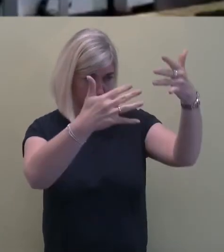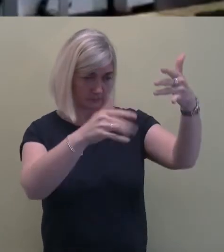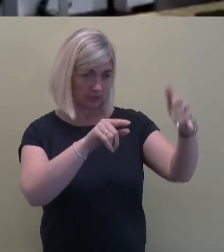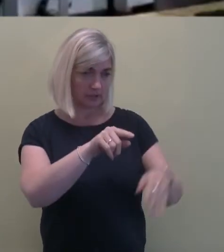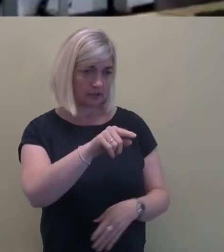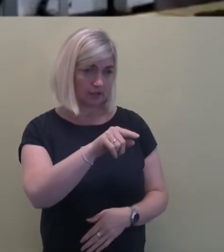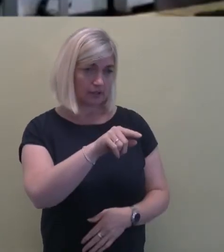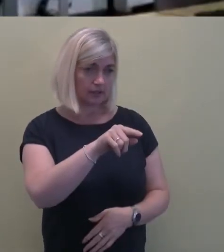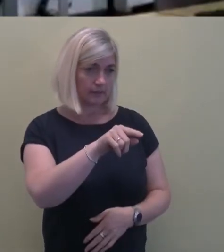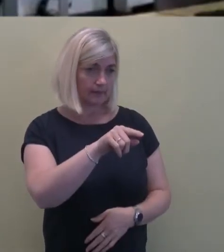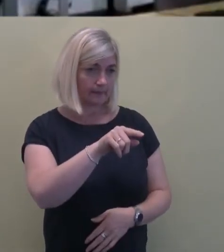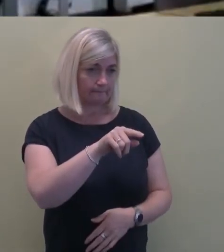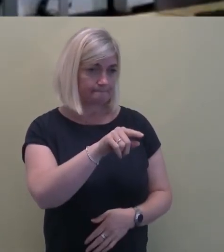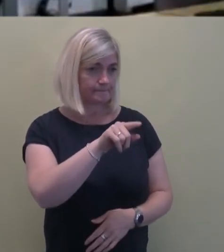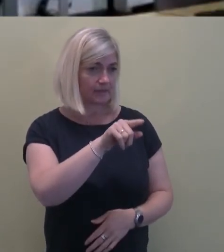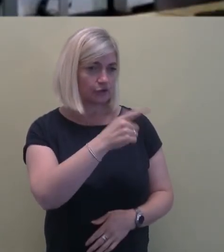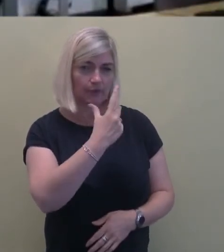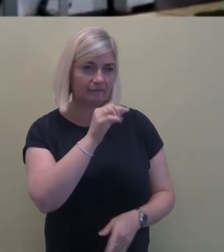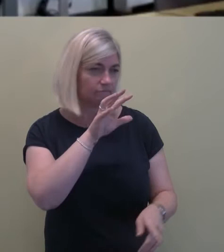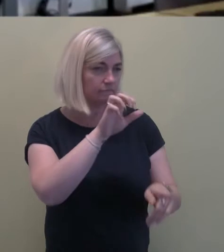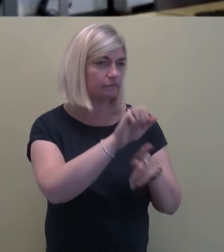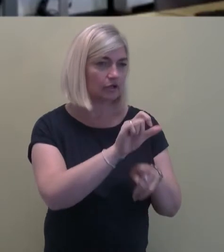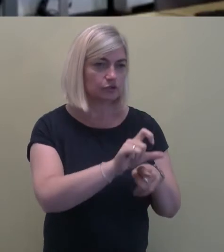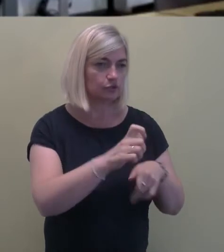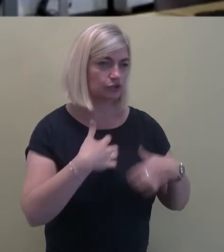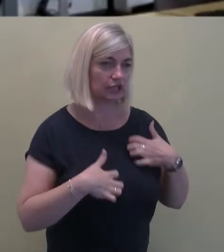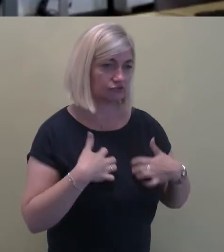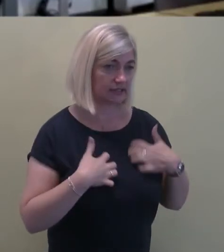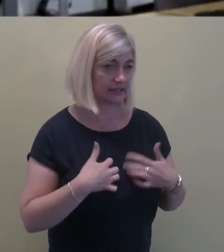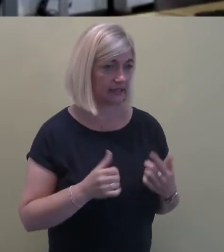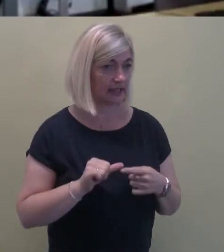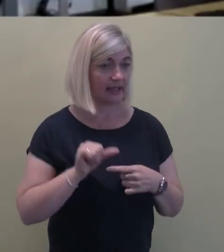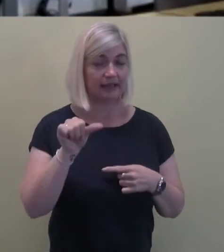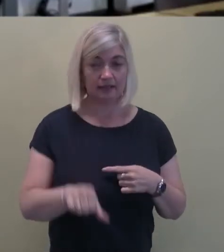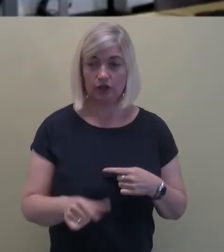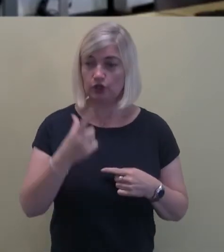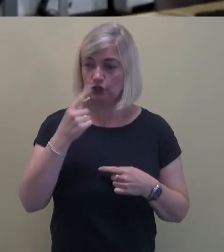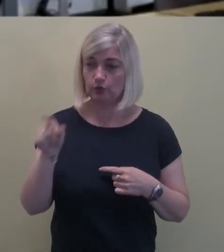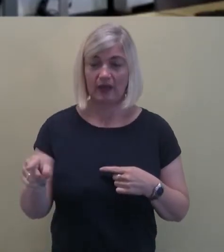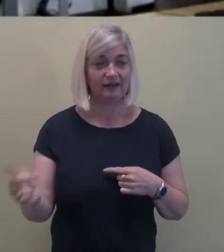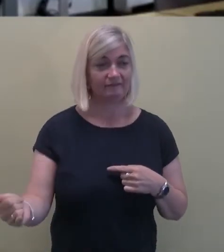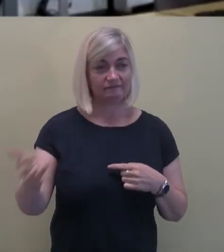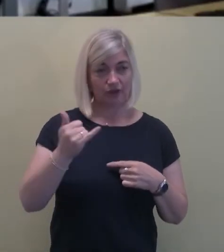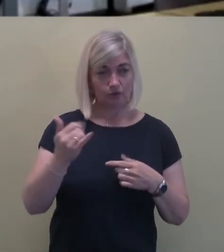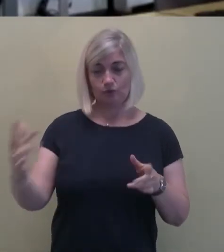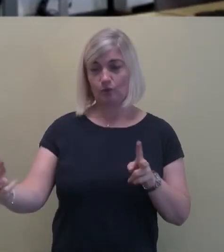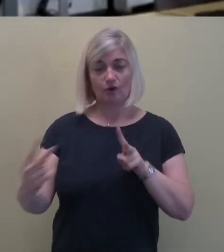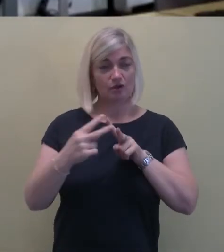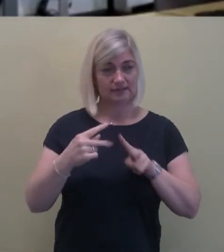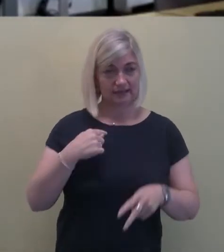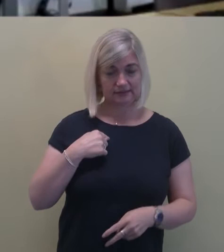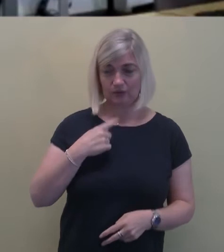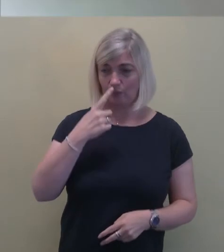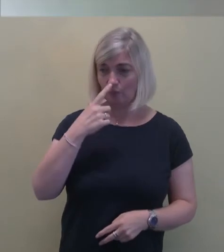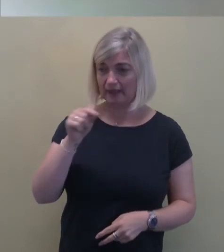Fantastic. Earlier, I think we talked a bit about bursaries and that sort of thing as well. We have got a department that can help with that, isn't